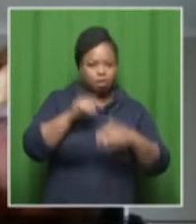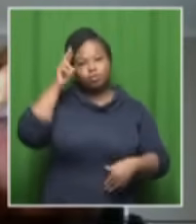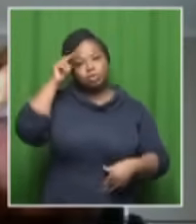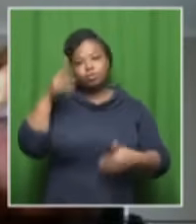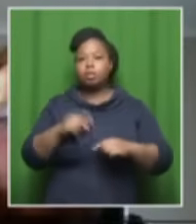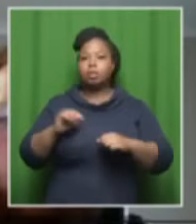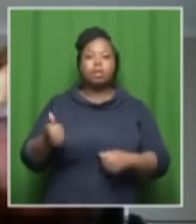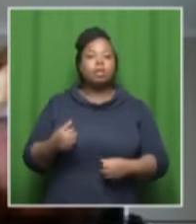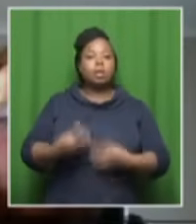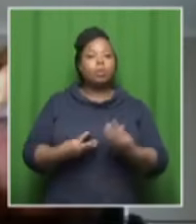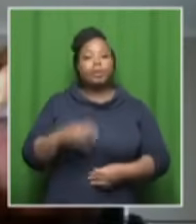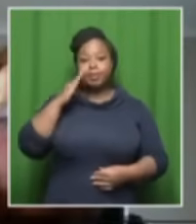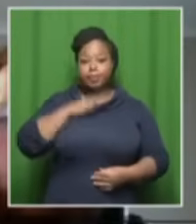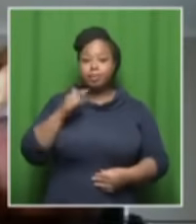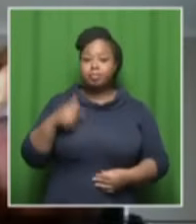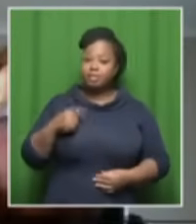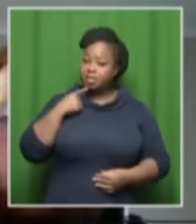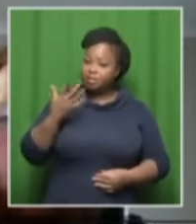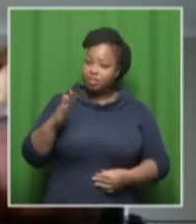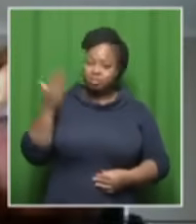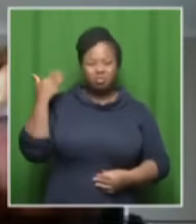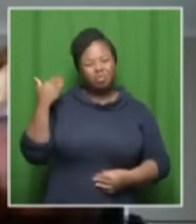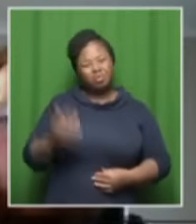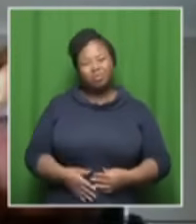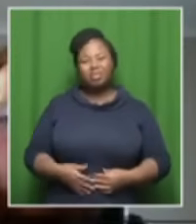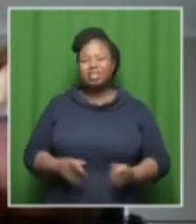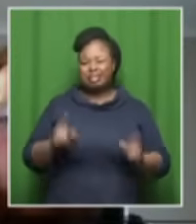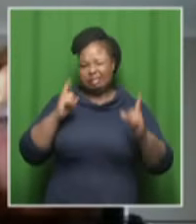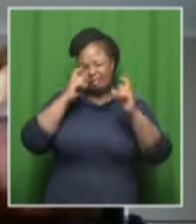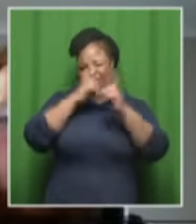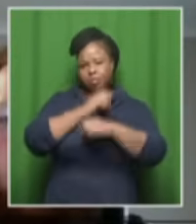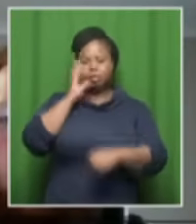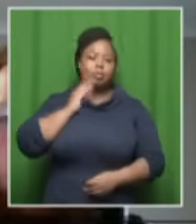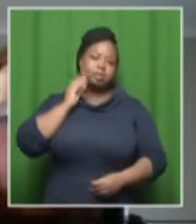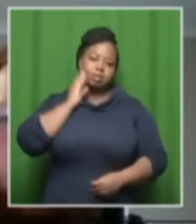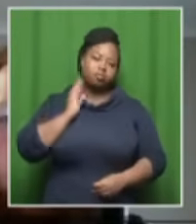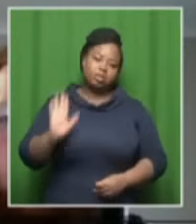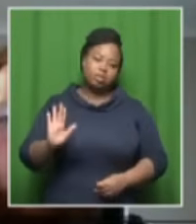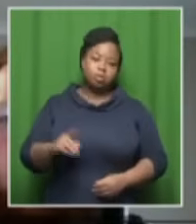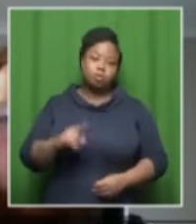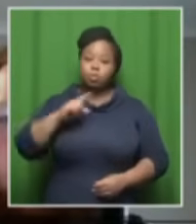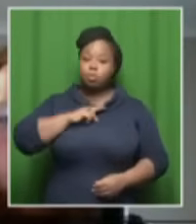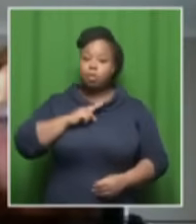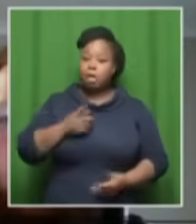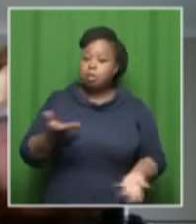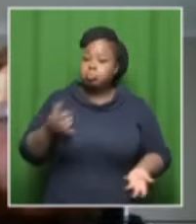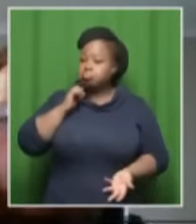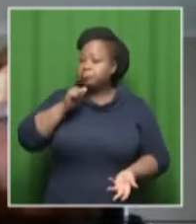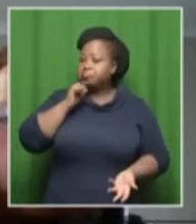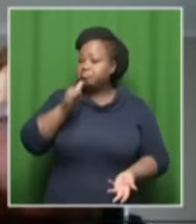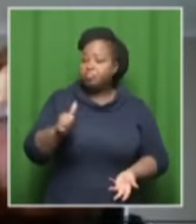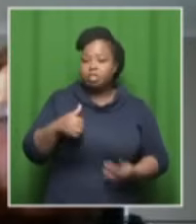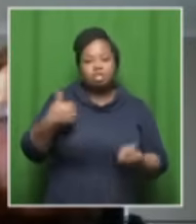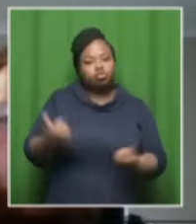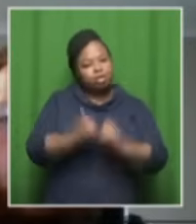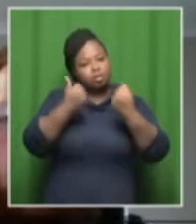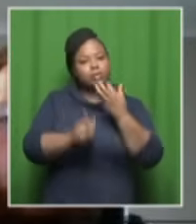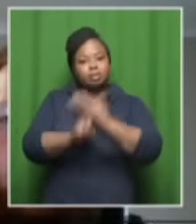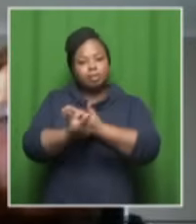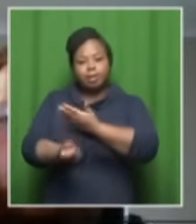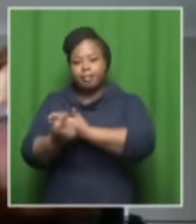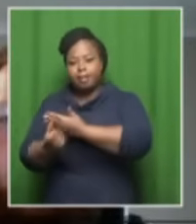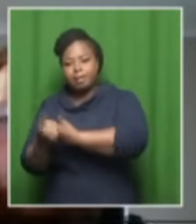not work. But again, as I said earlier, it's a complex experience, because even in the sight of all these challenges, I